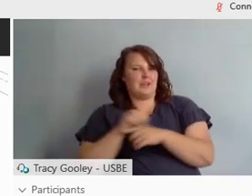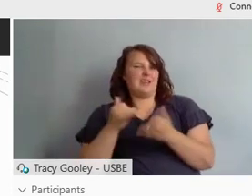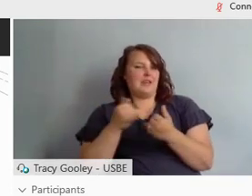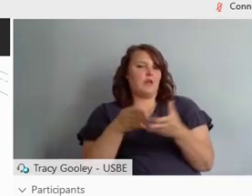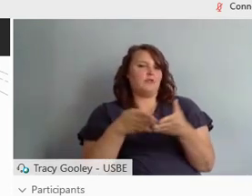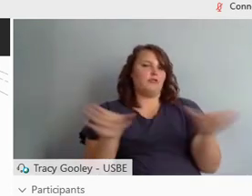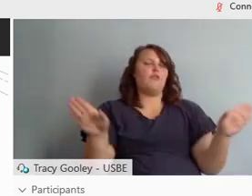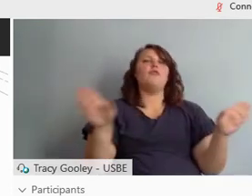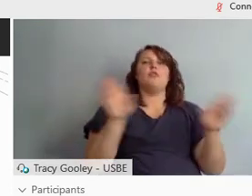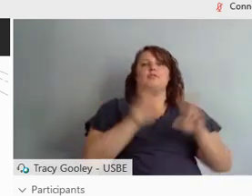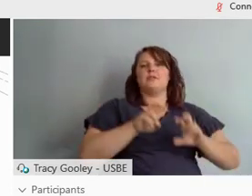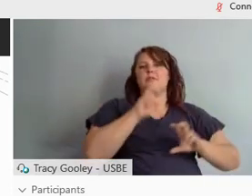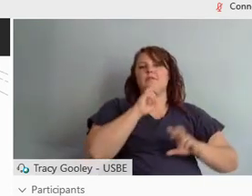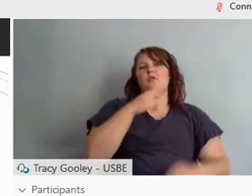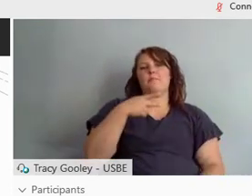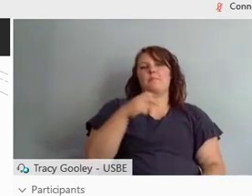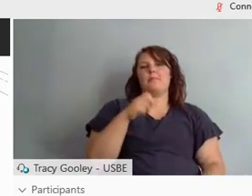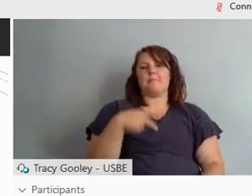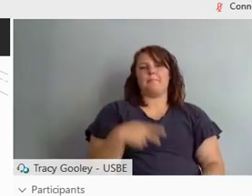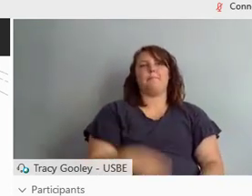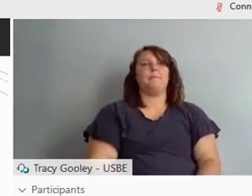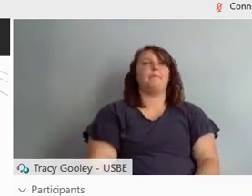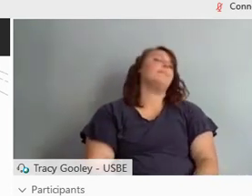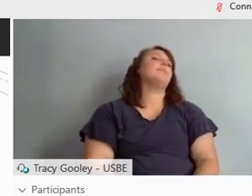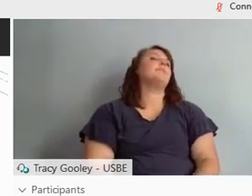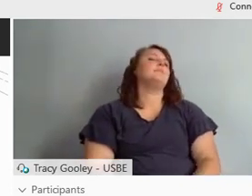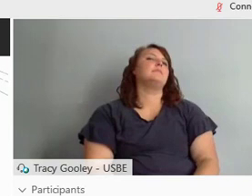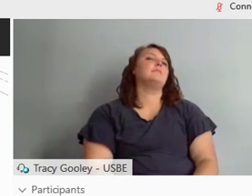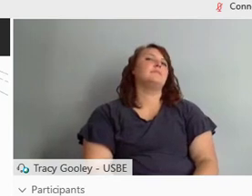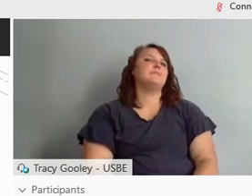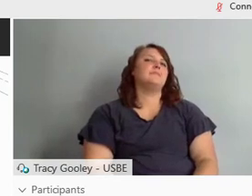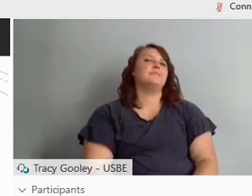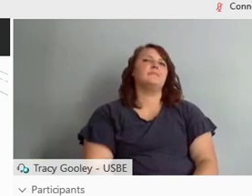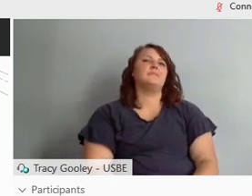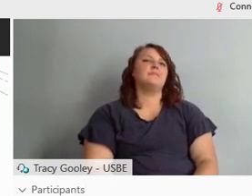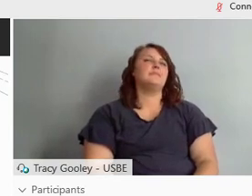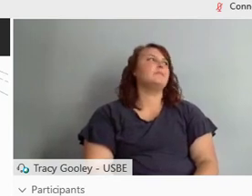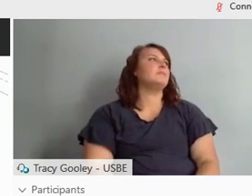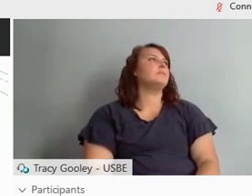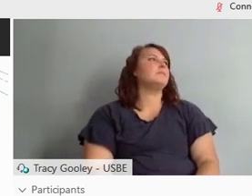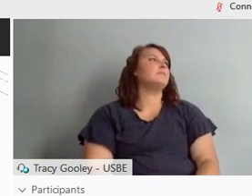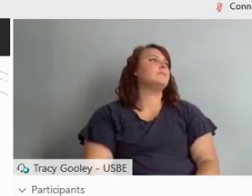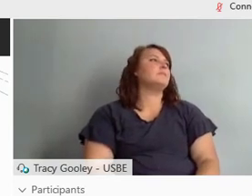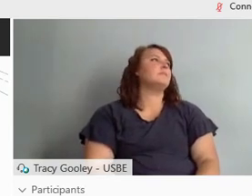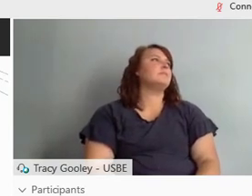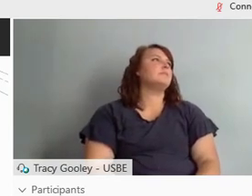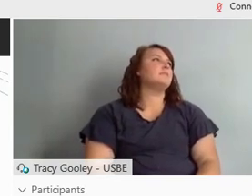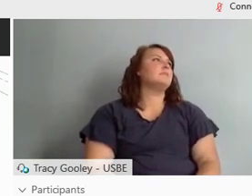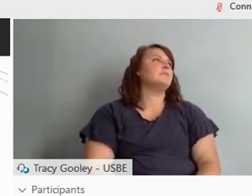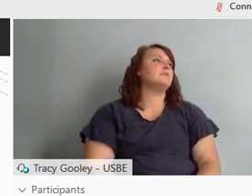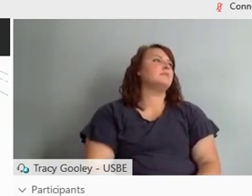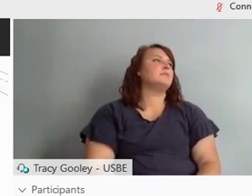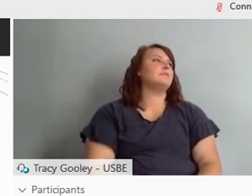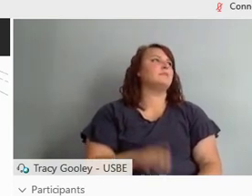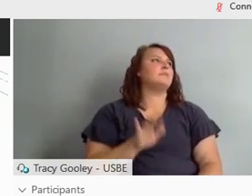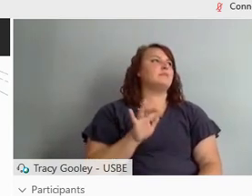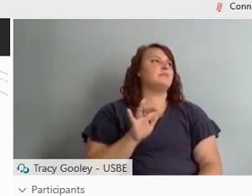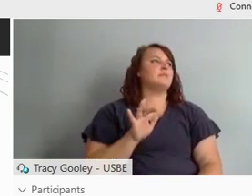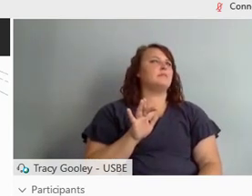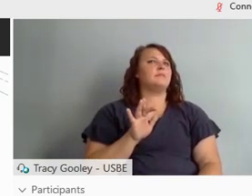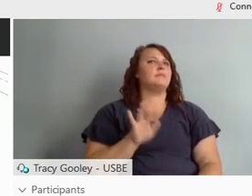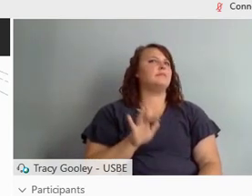general assessment for the PEEP Entry. You have to, yeah. So you have to actually click on